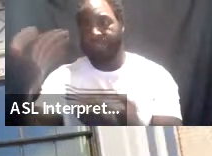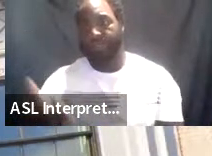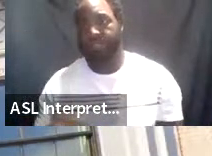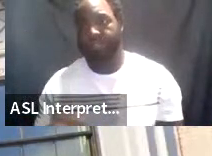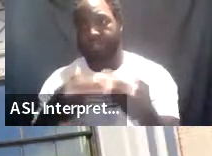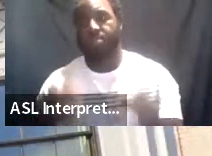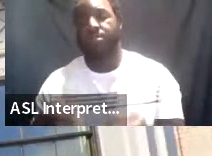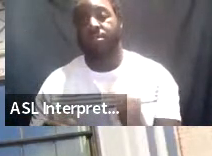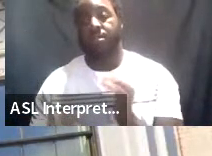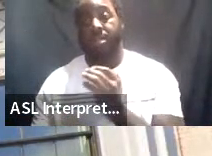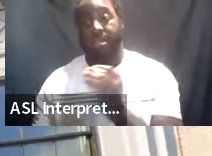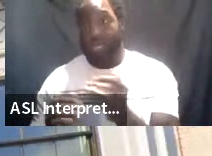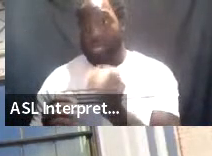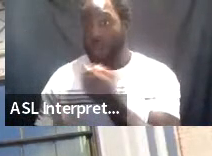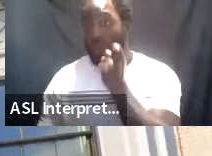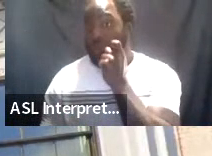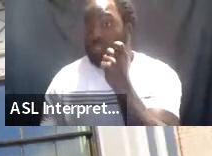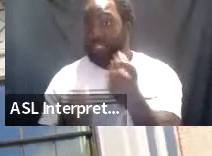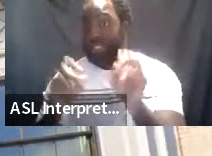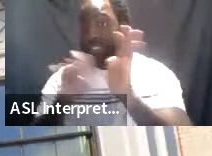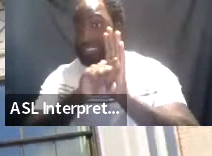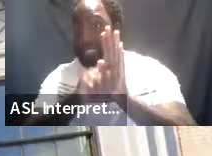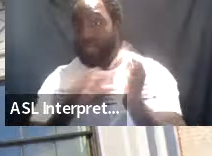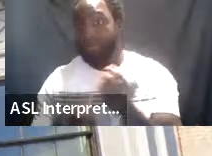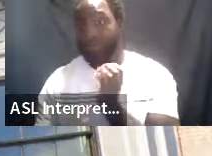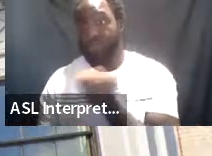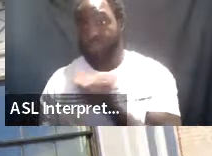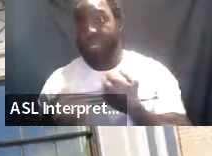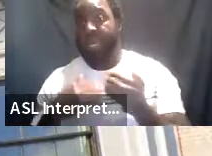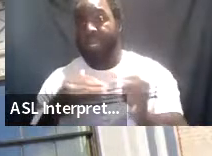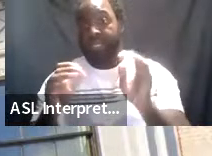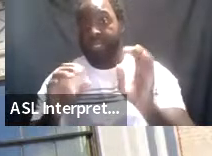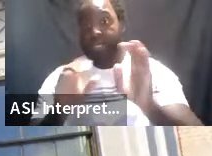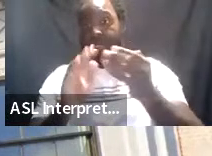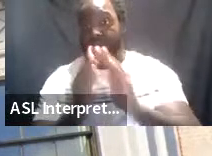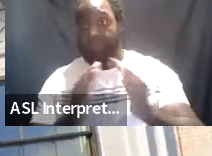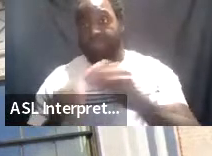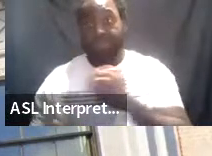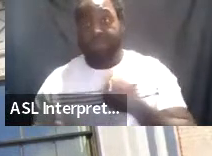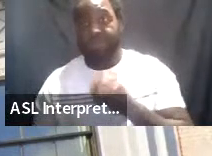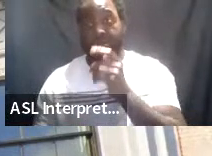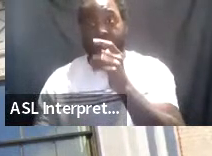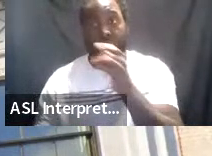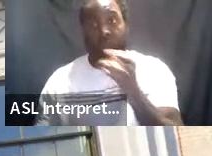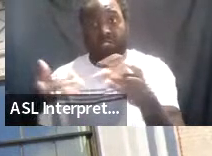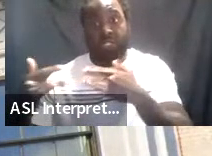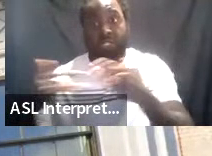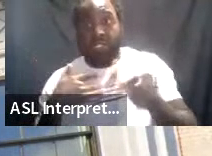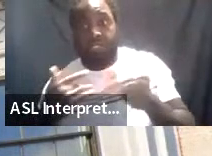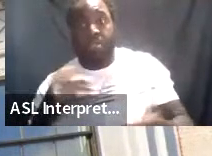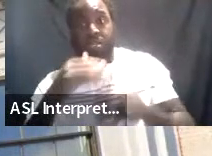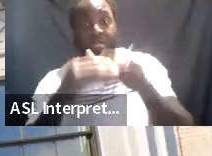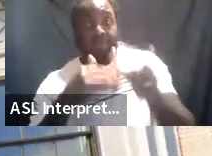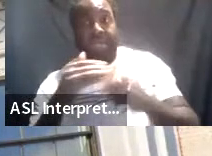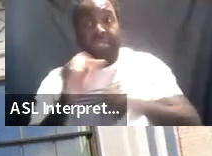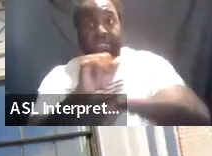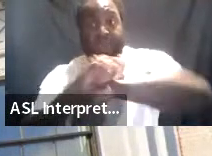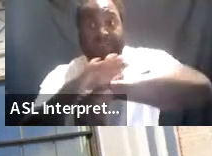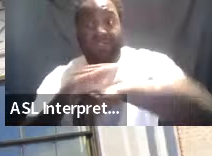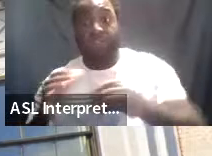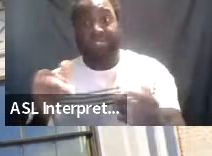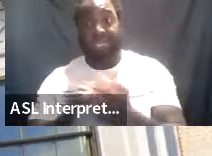In our last example, we have a community member who's concerned about the impact that dark stores, like a 15-minute grocery